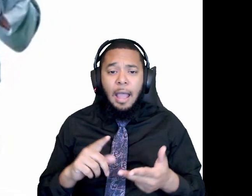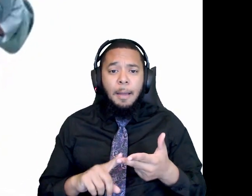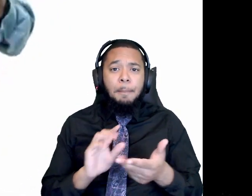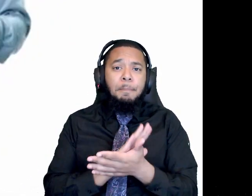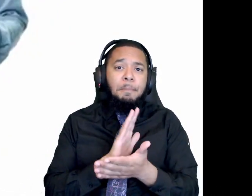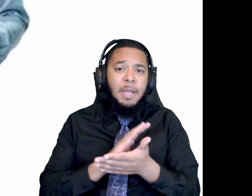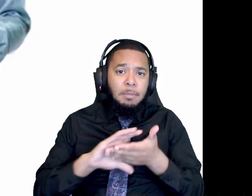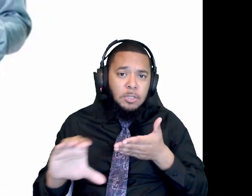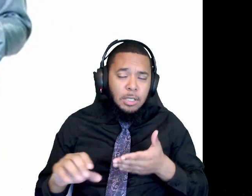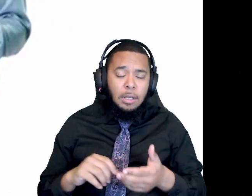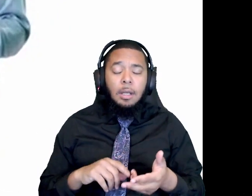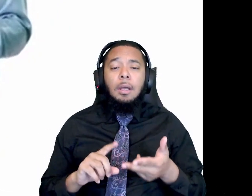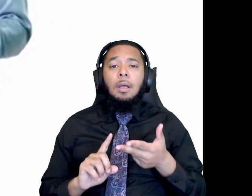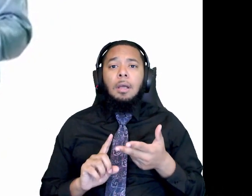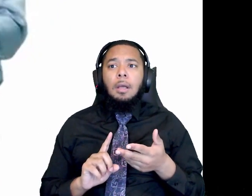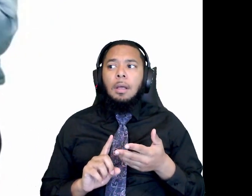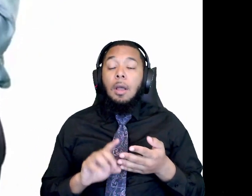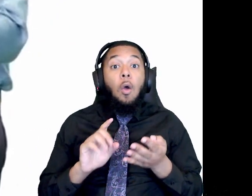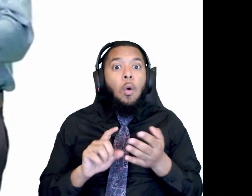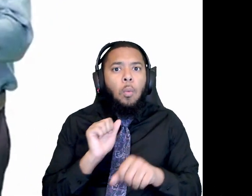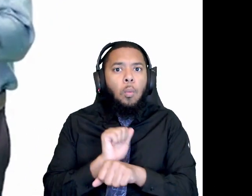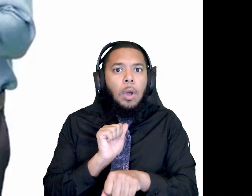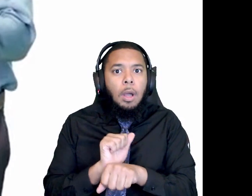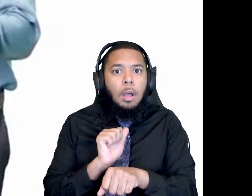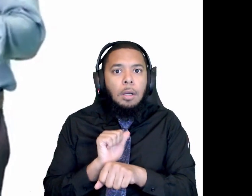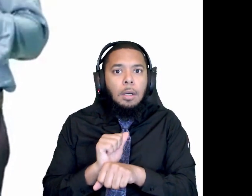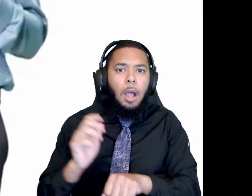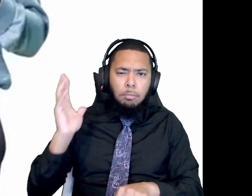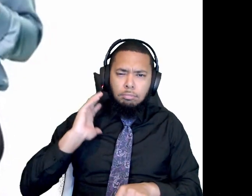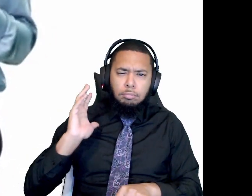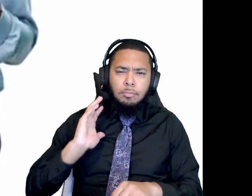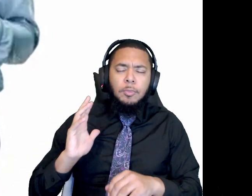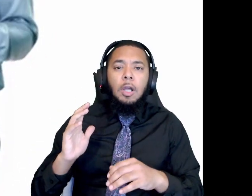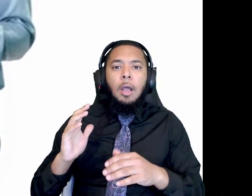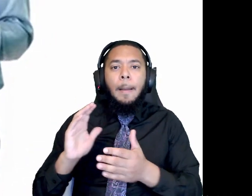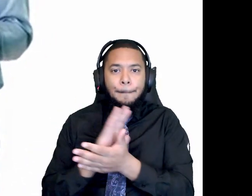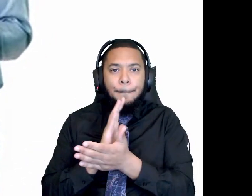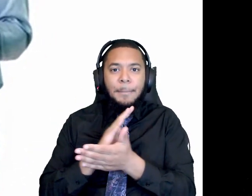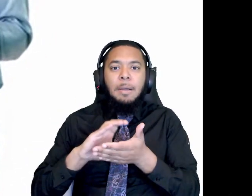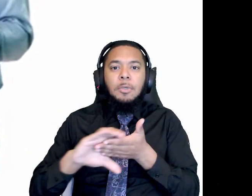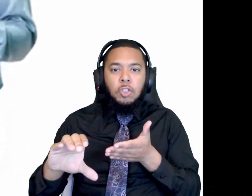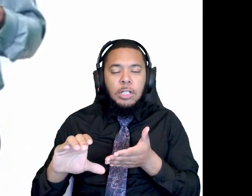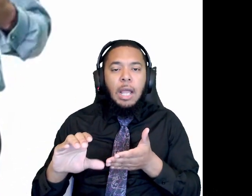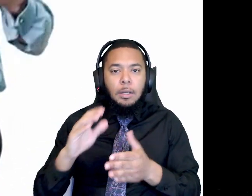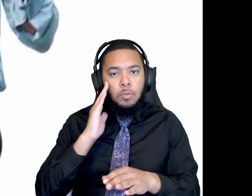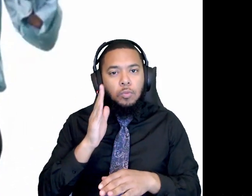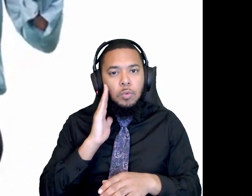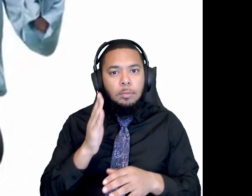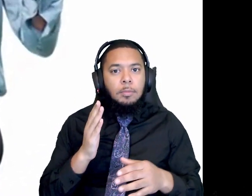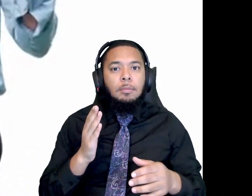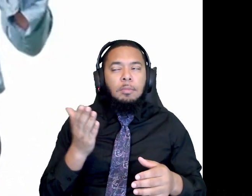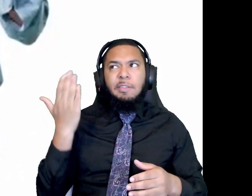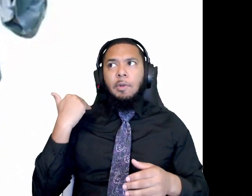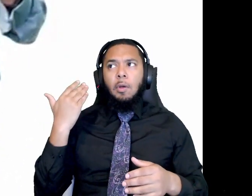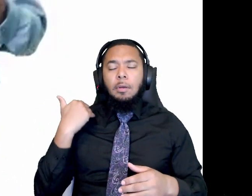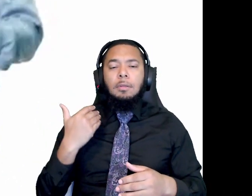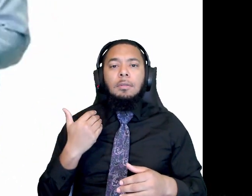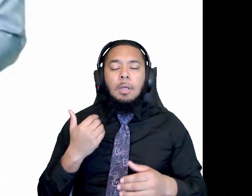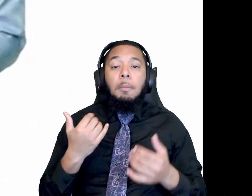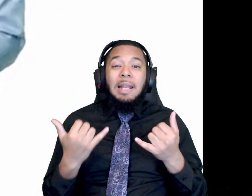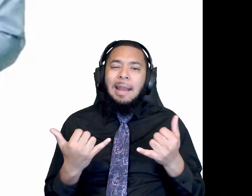checks. Also, your work used to send paper checks back a few years ago, but now they typically